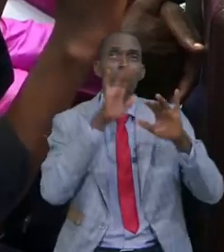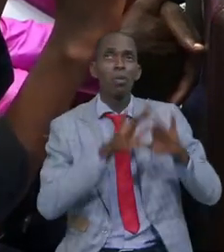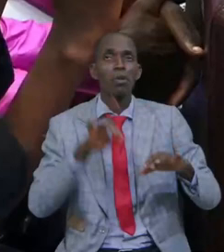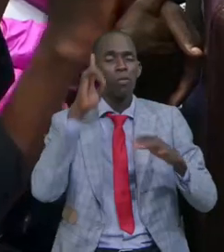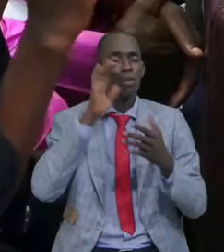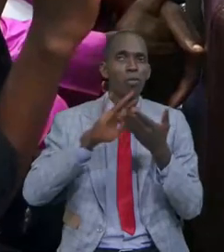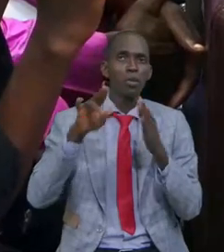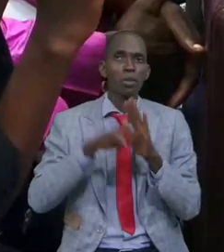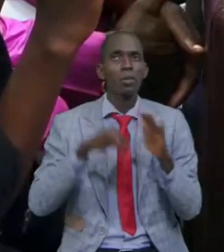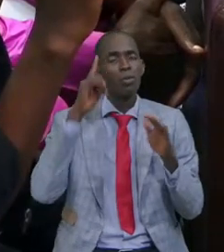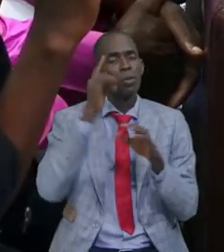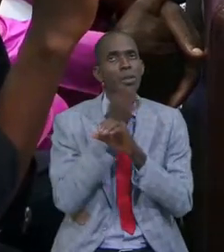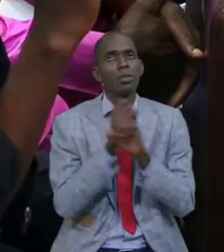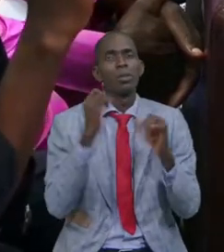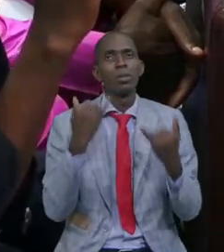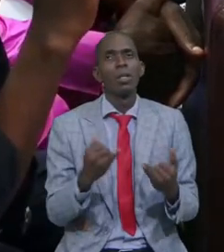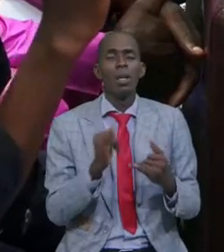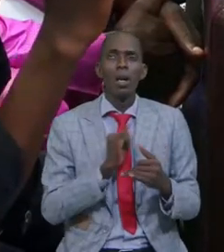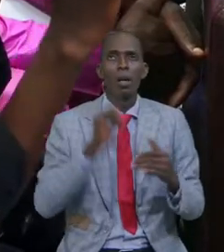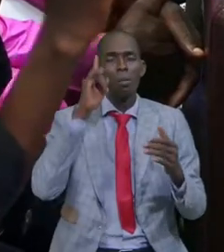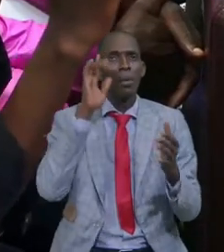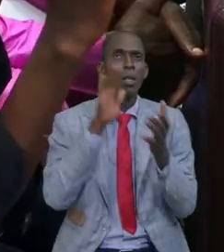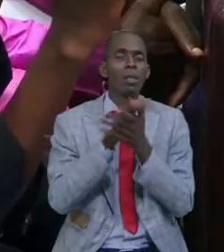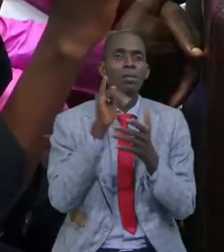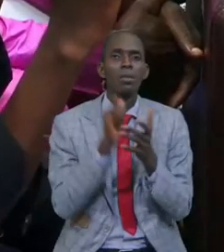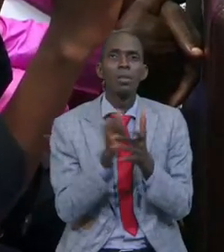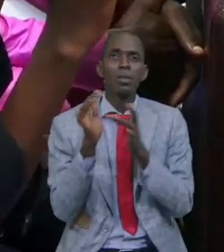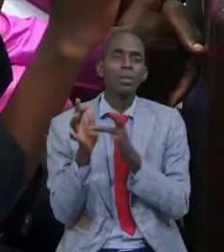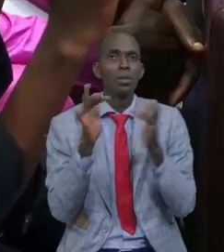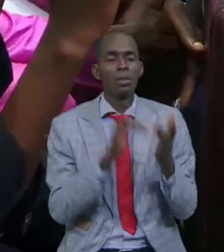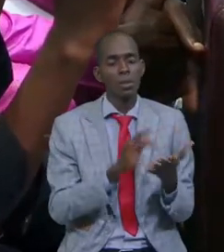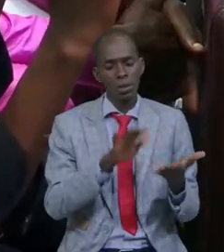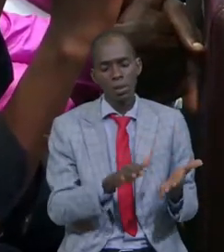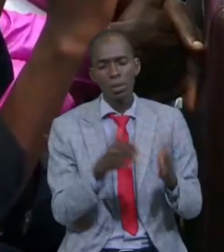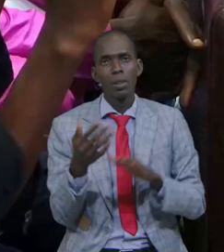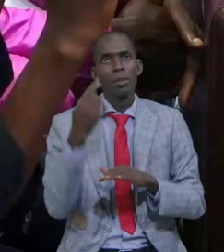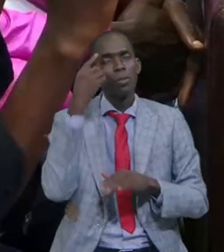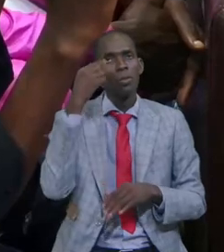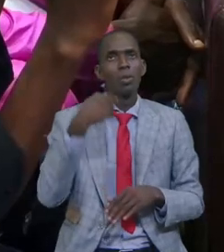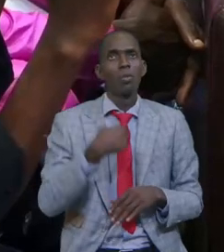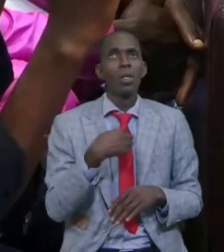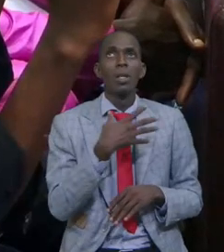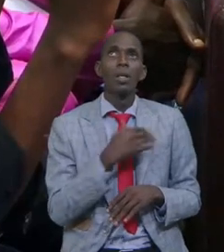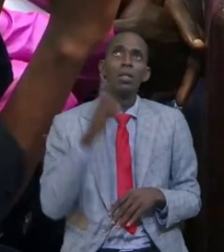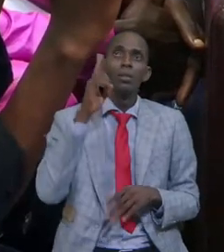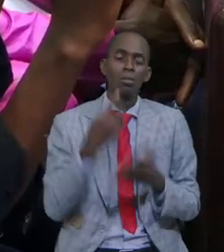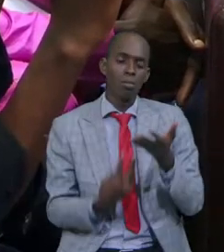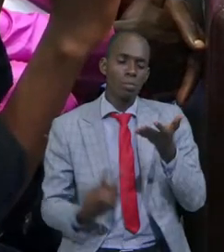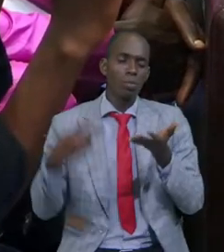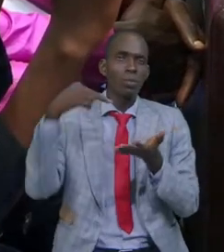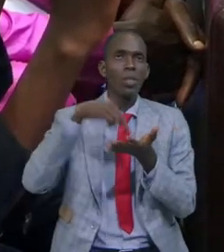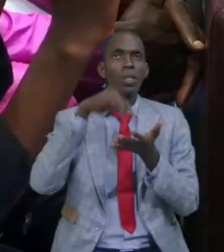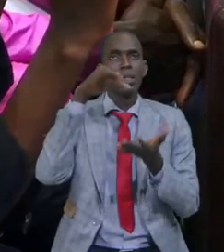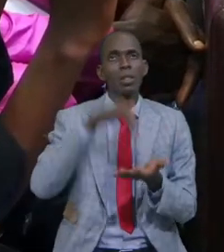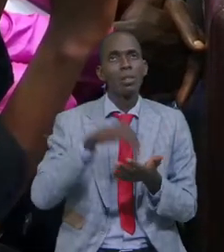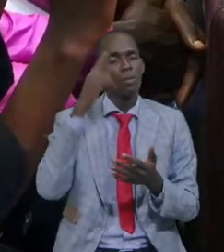your salvation now. I believe that Jesus died for me, and he rose again for